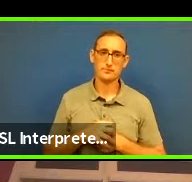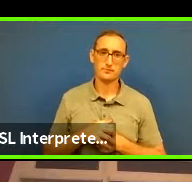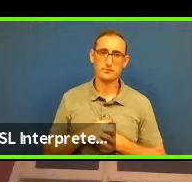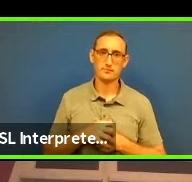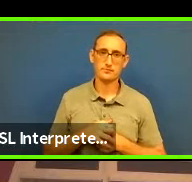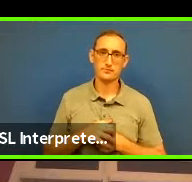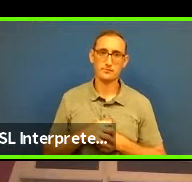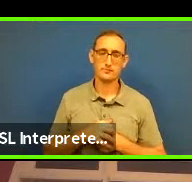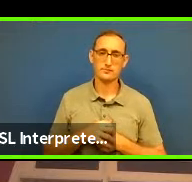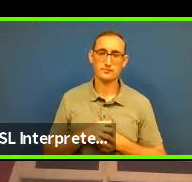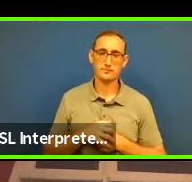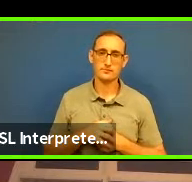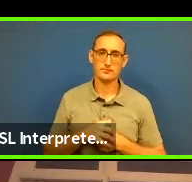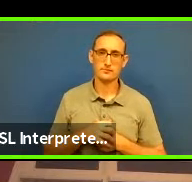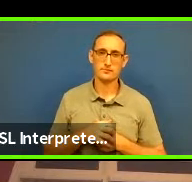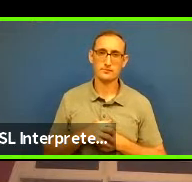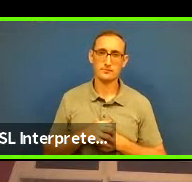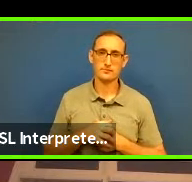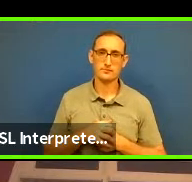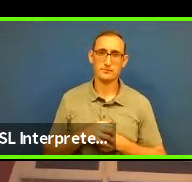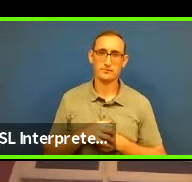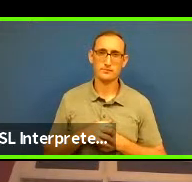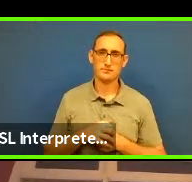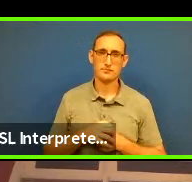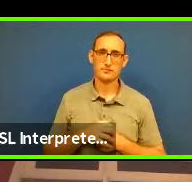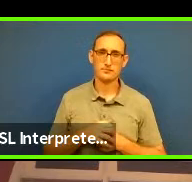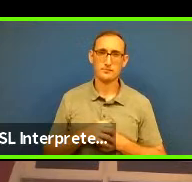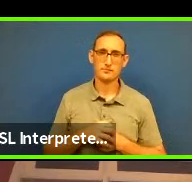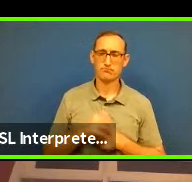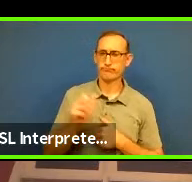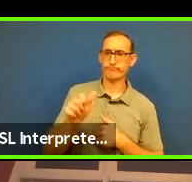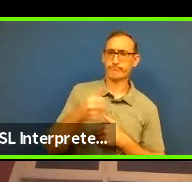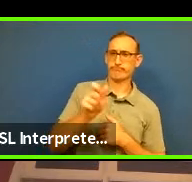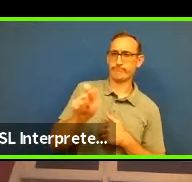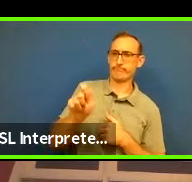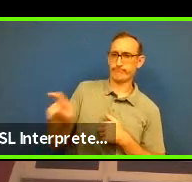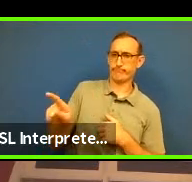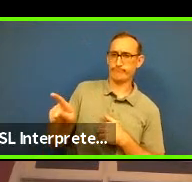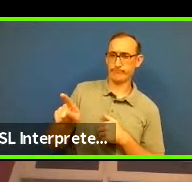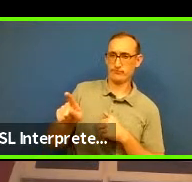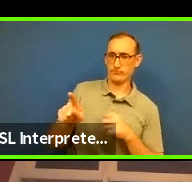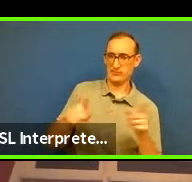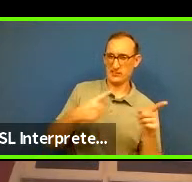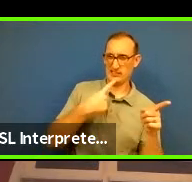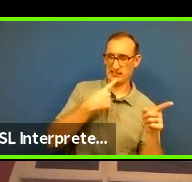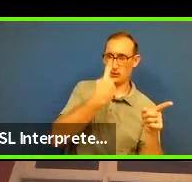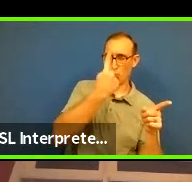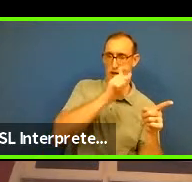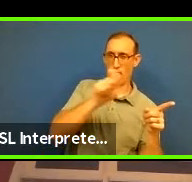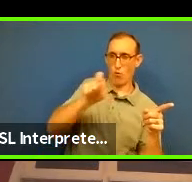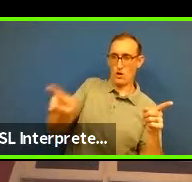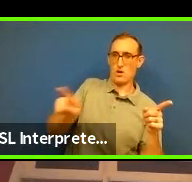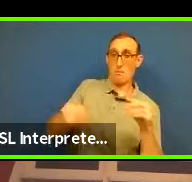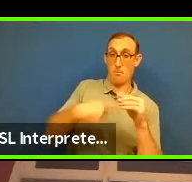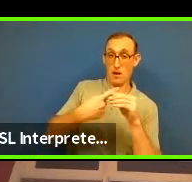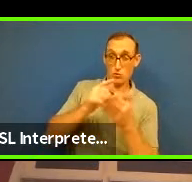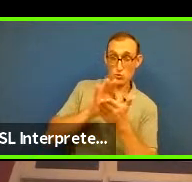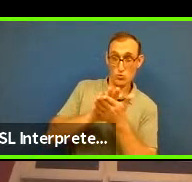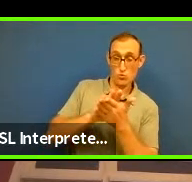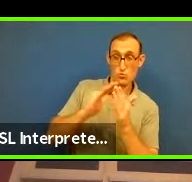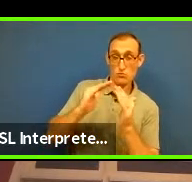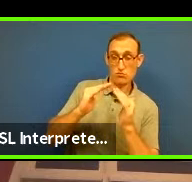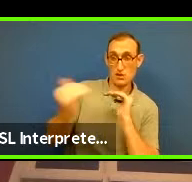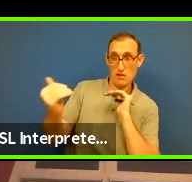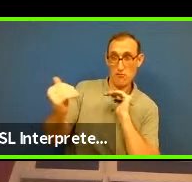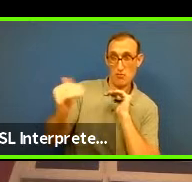And Dr. Anderson had a question earlier on about school level plans and when